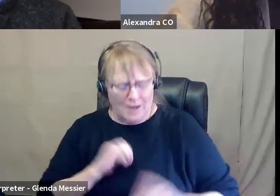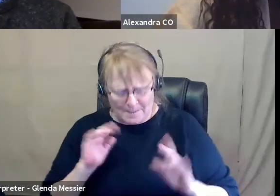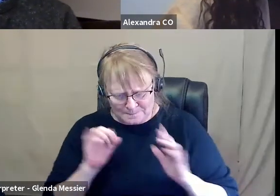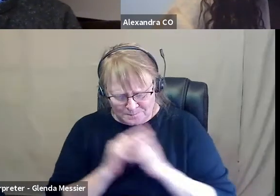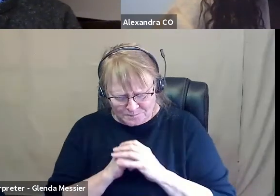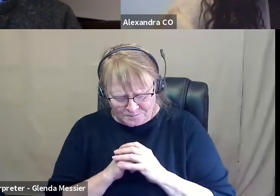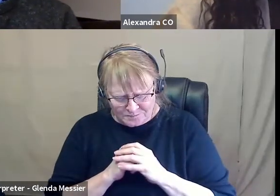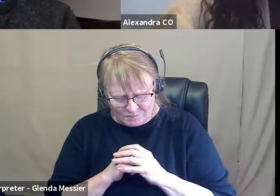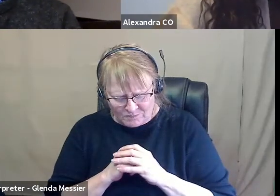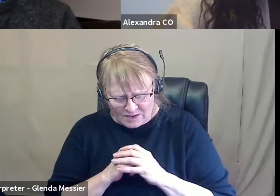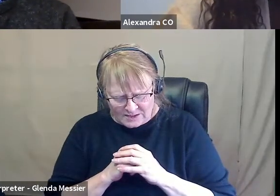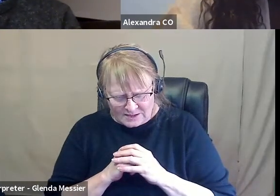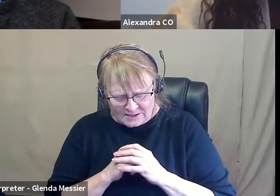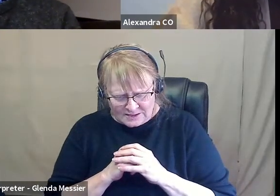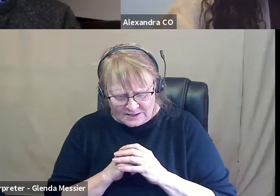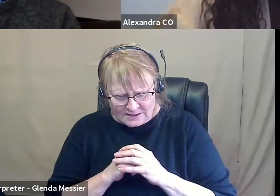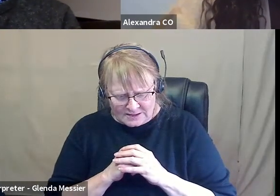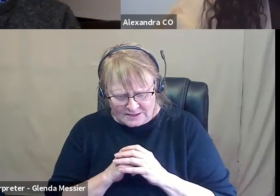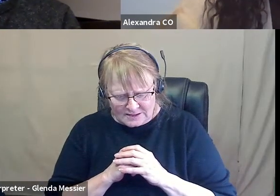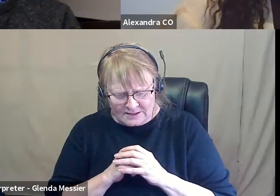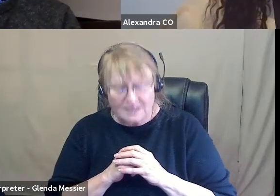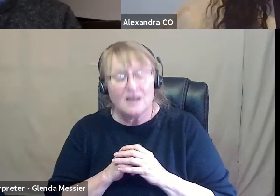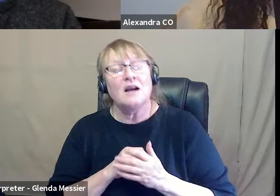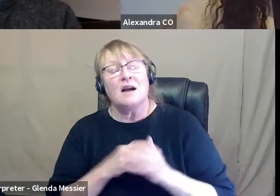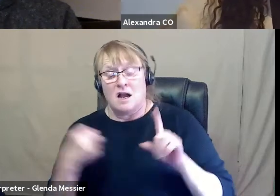Are there some concerns for long-term side effect?